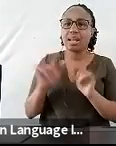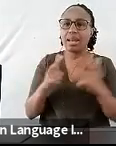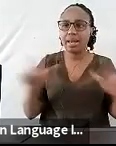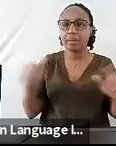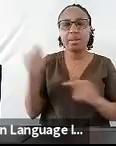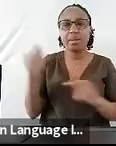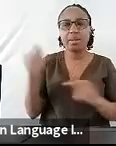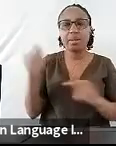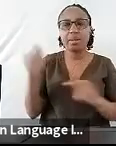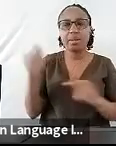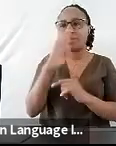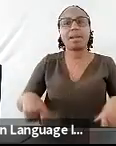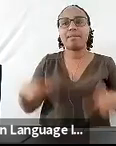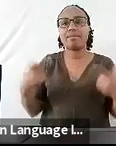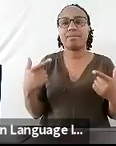diving,